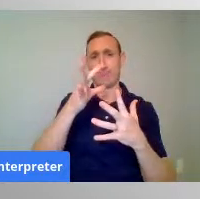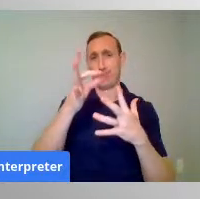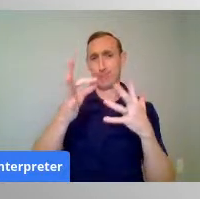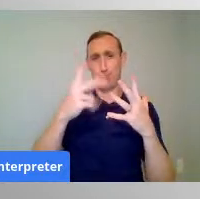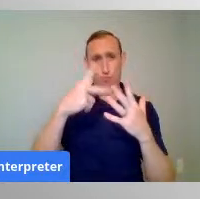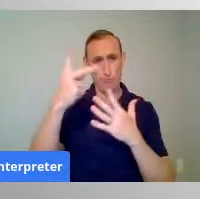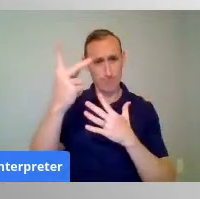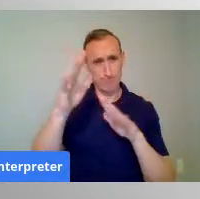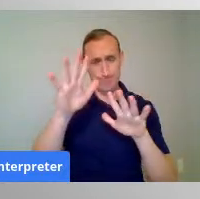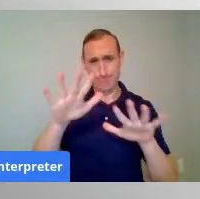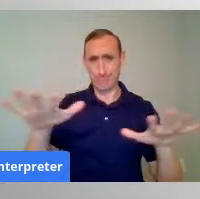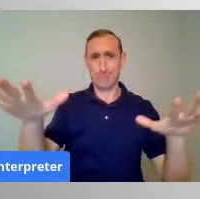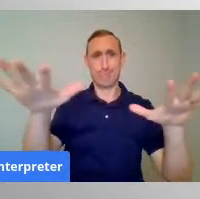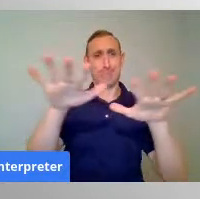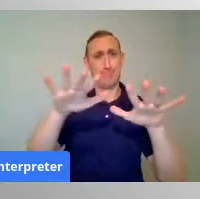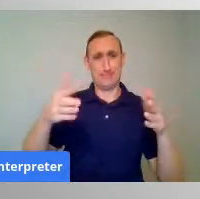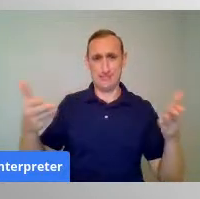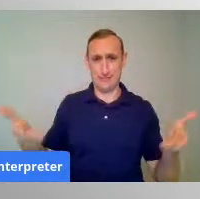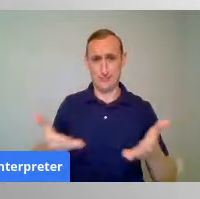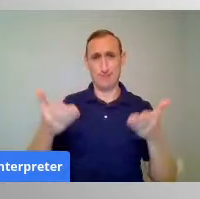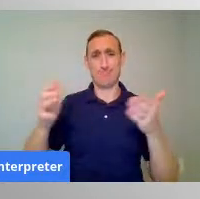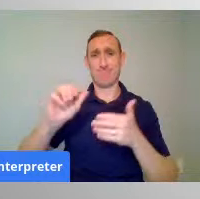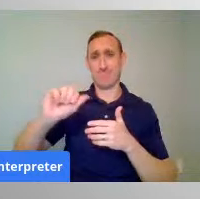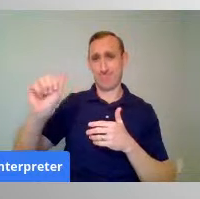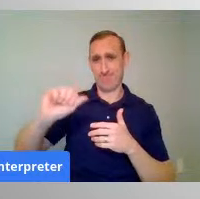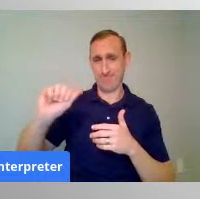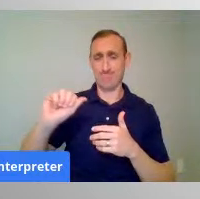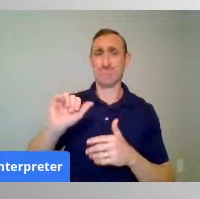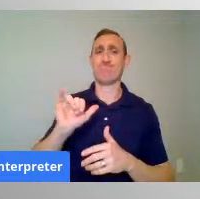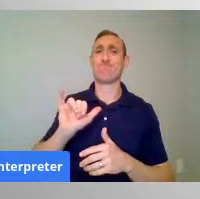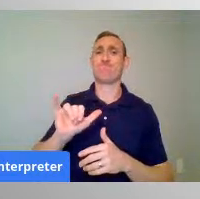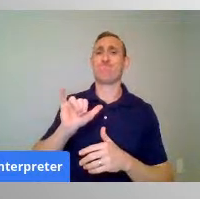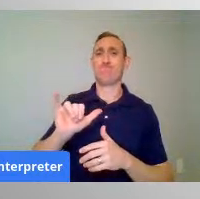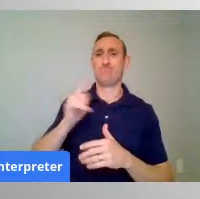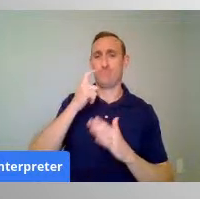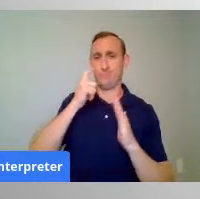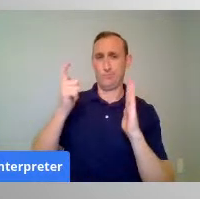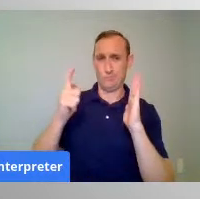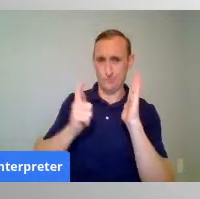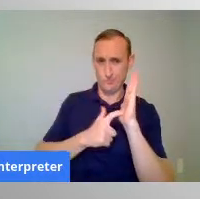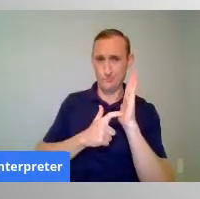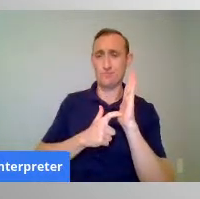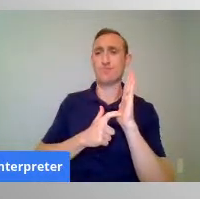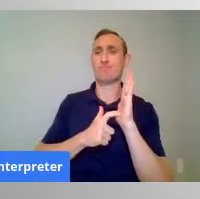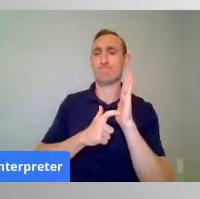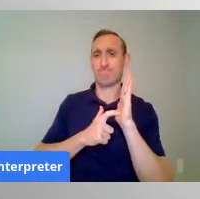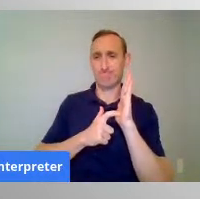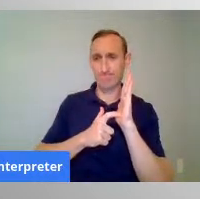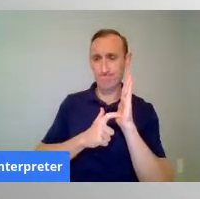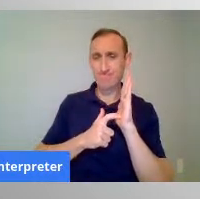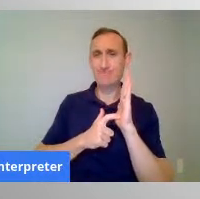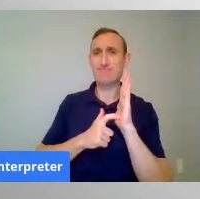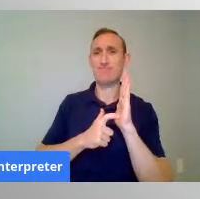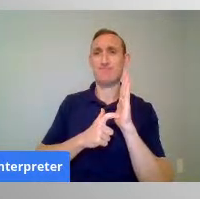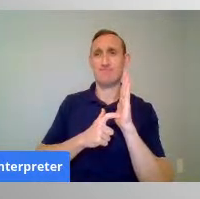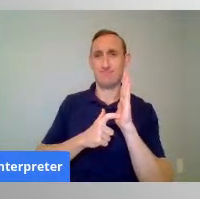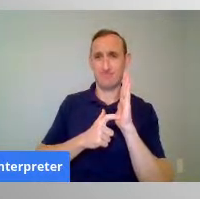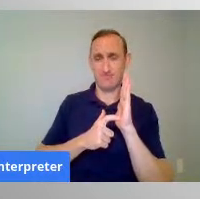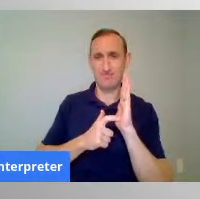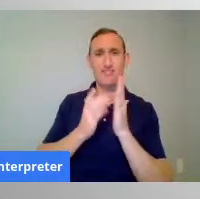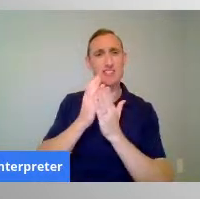strikes me listening is the obstacles that keep families from having their kids